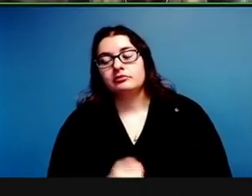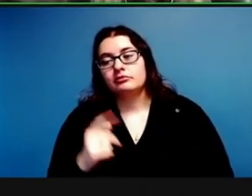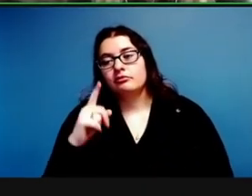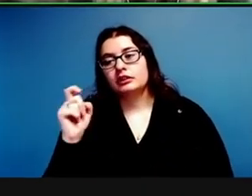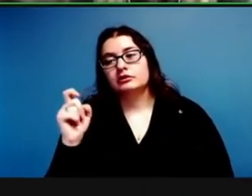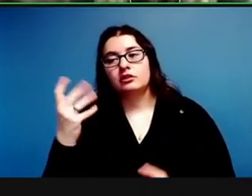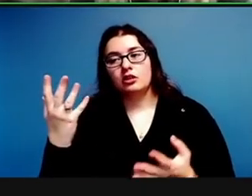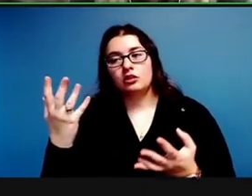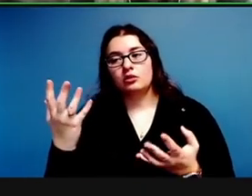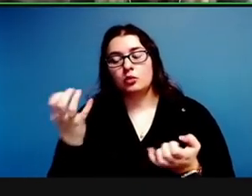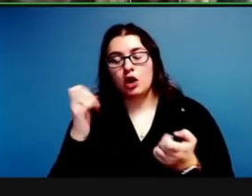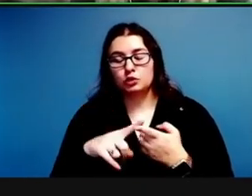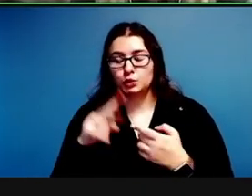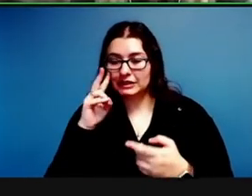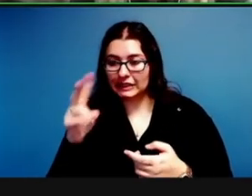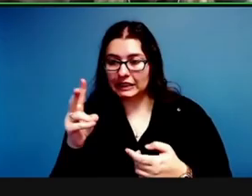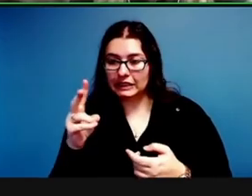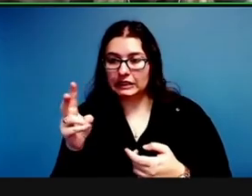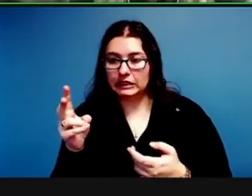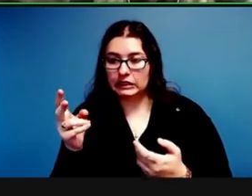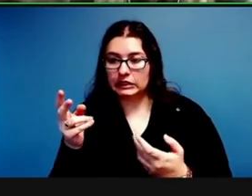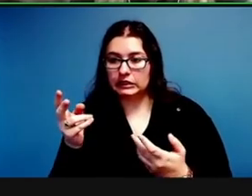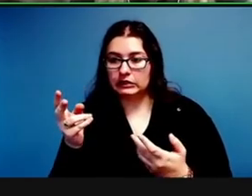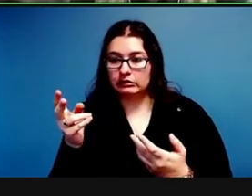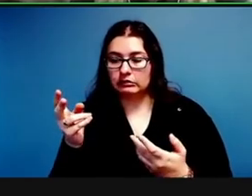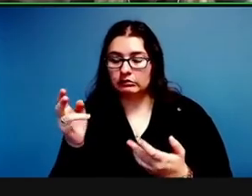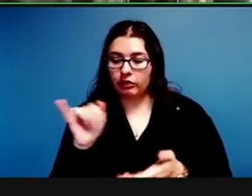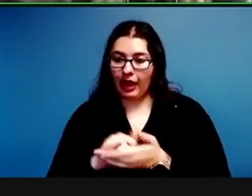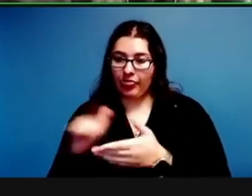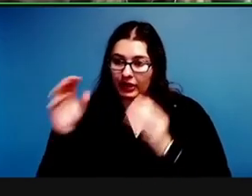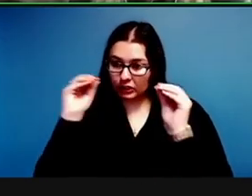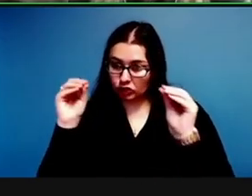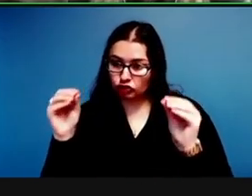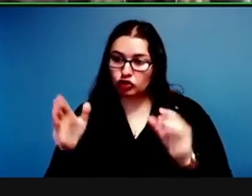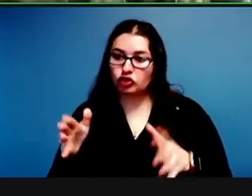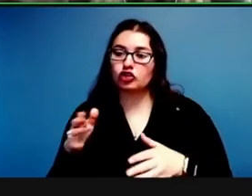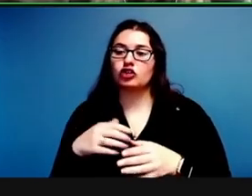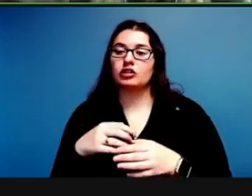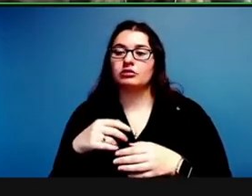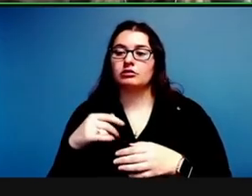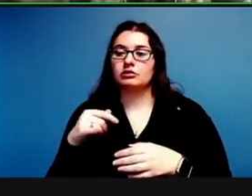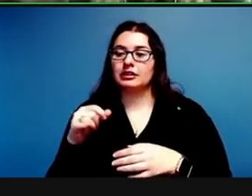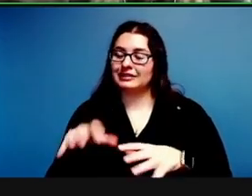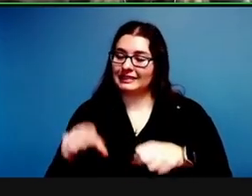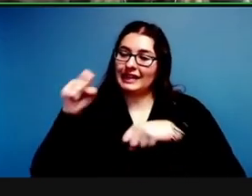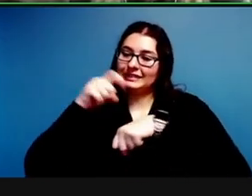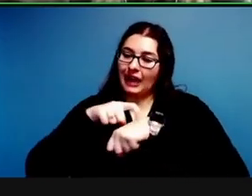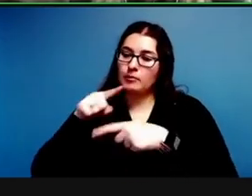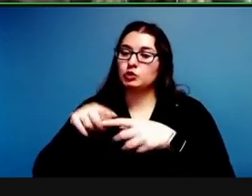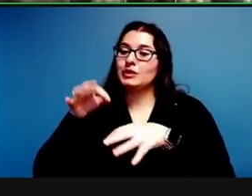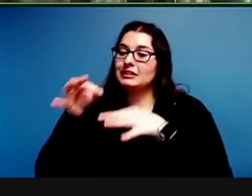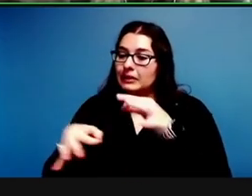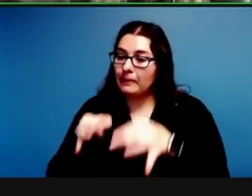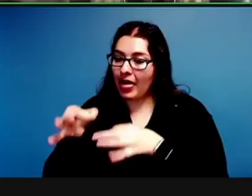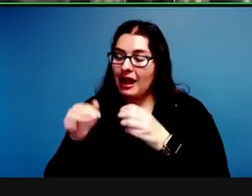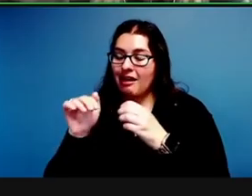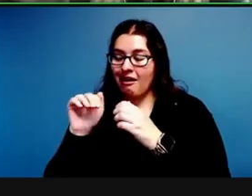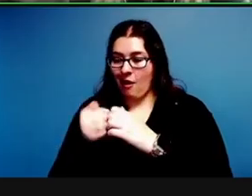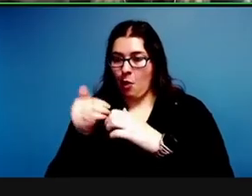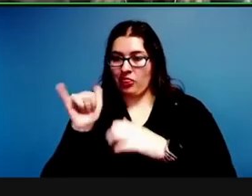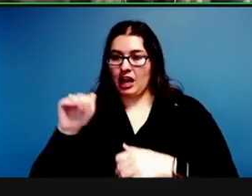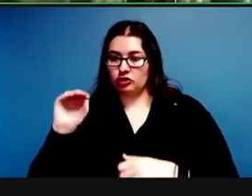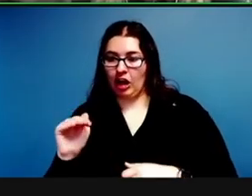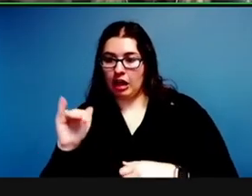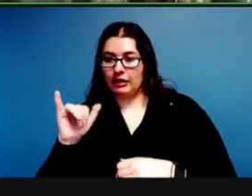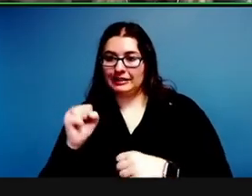Because we want to see that the teacher is taking the time to explain how that child